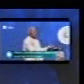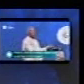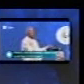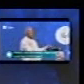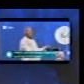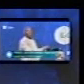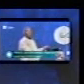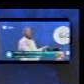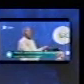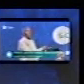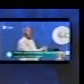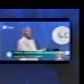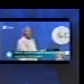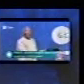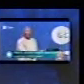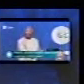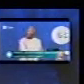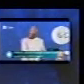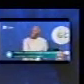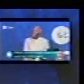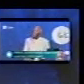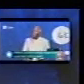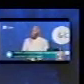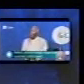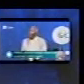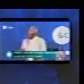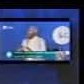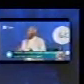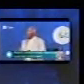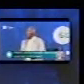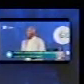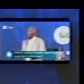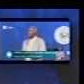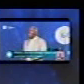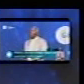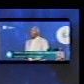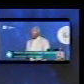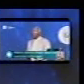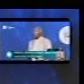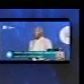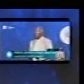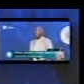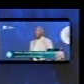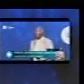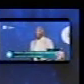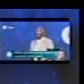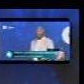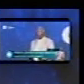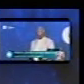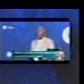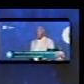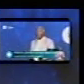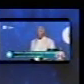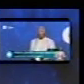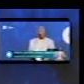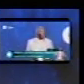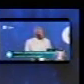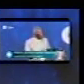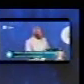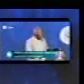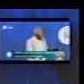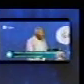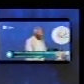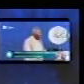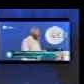The Lord city. Will destroy. What's faith? There is no doubt about refusing this. This to one give is no up. Suggestion. And this what's one is faith? No